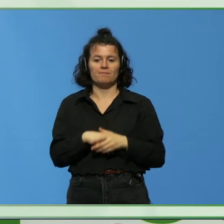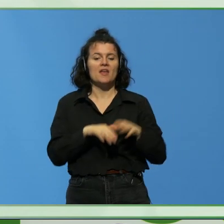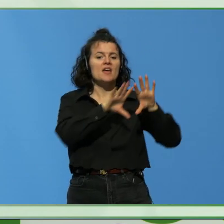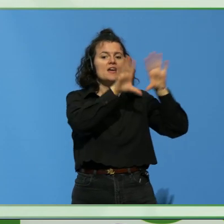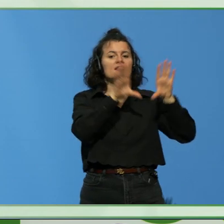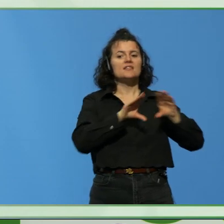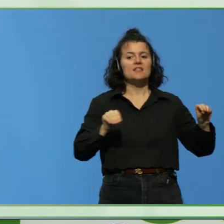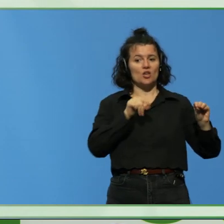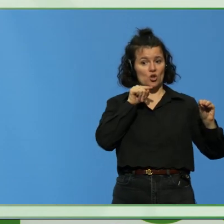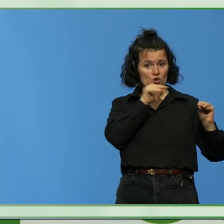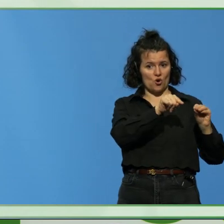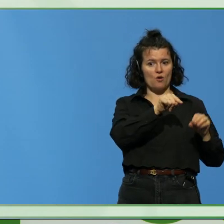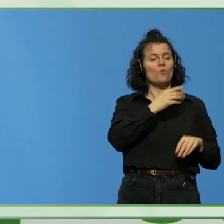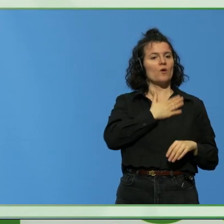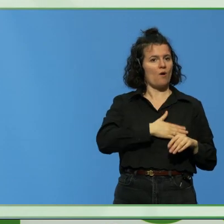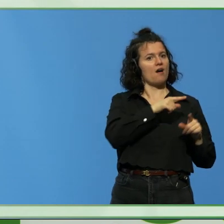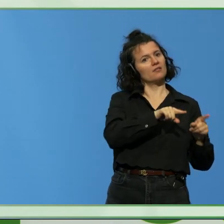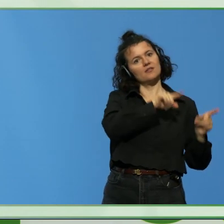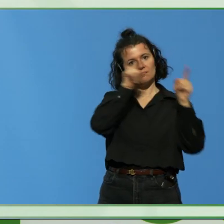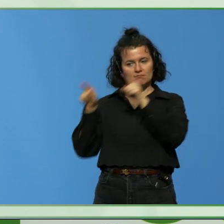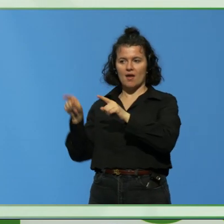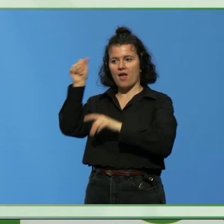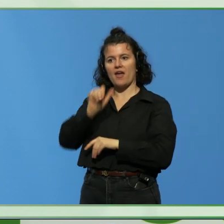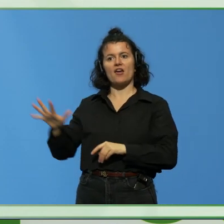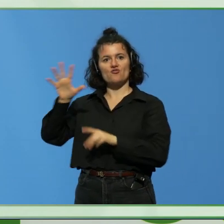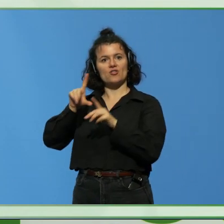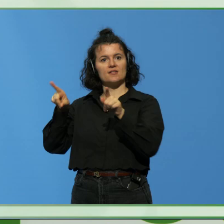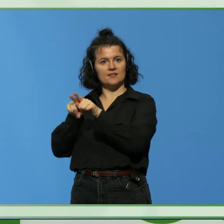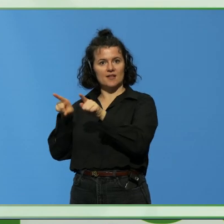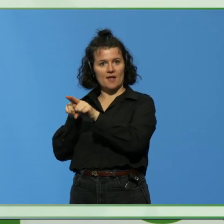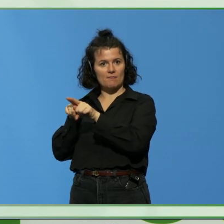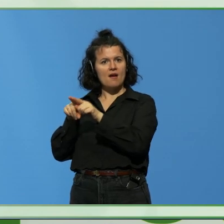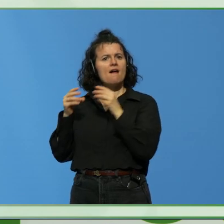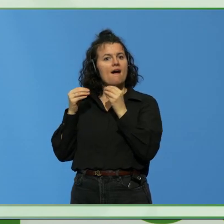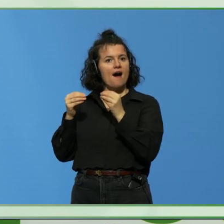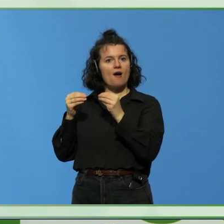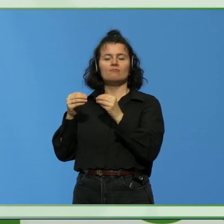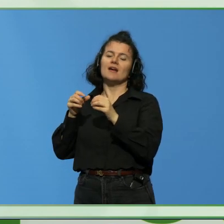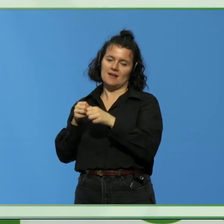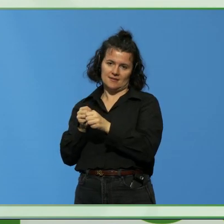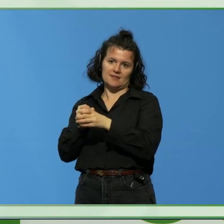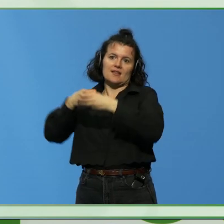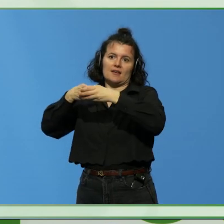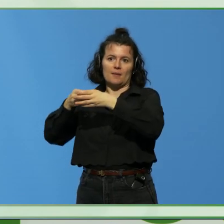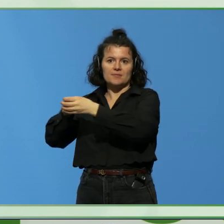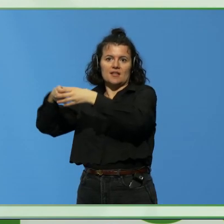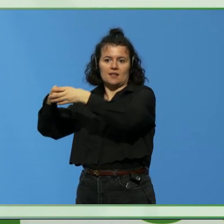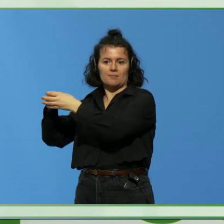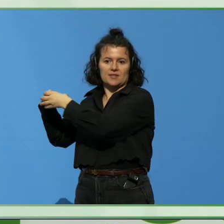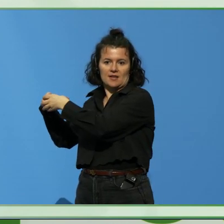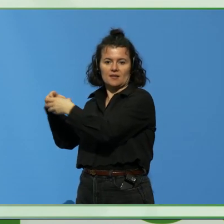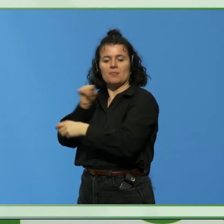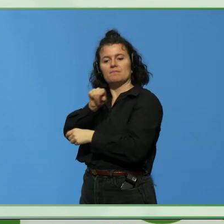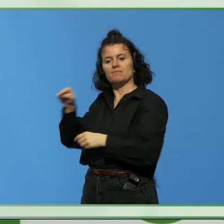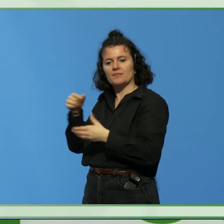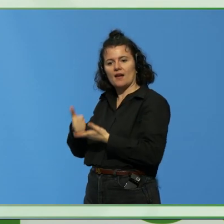in Asia by working with startups and other technology partners to implement or